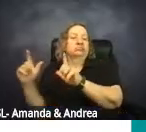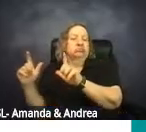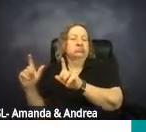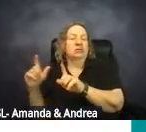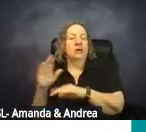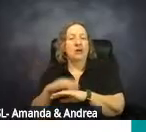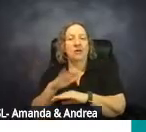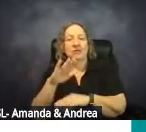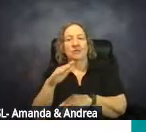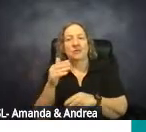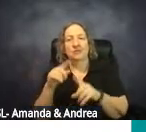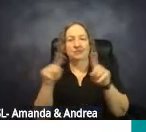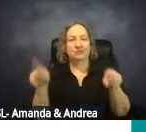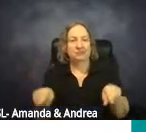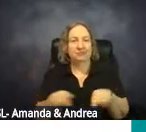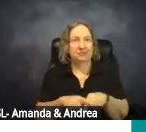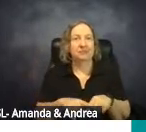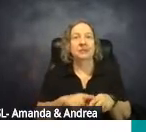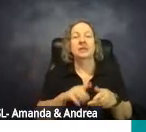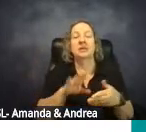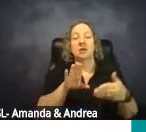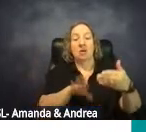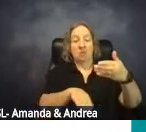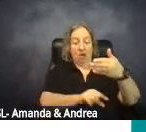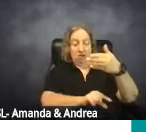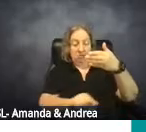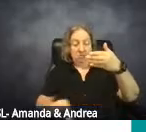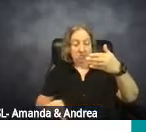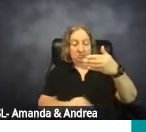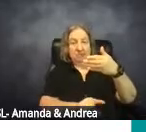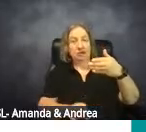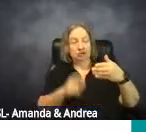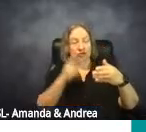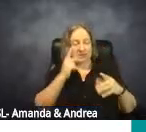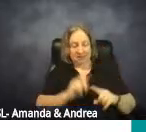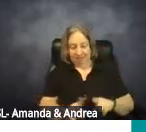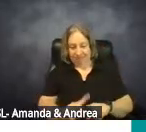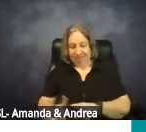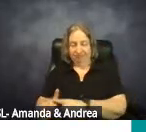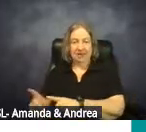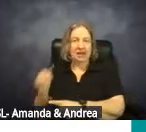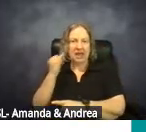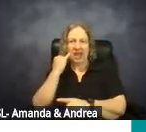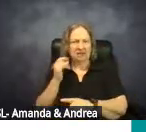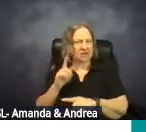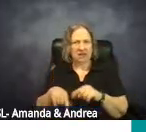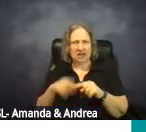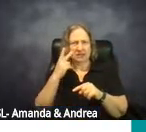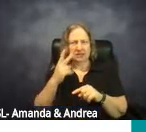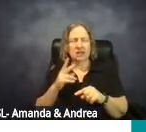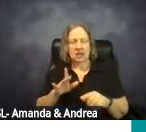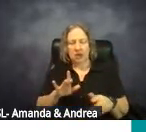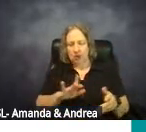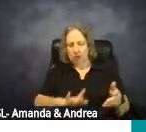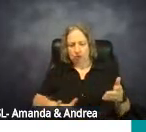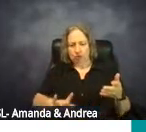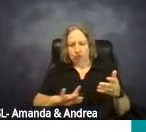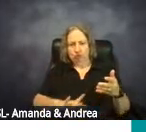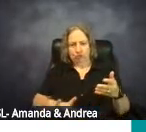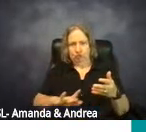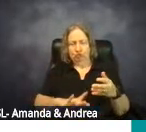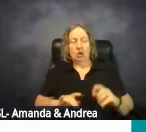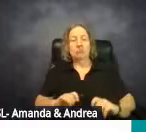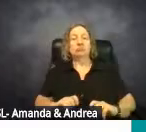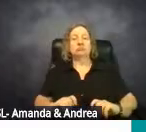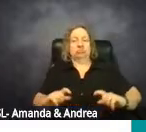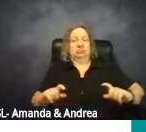At the bottom middle of your screen, you should see a menu of options. If you can't see the menu, hover your mouse over the bottom middle of the